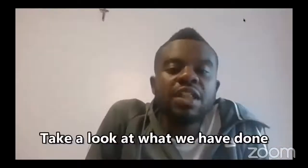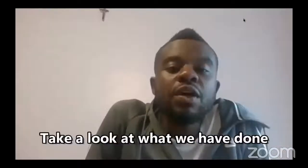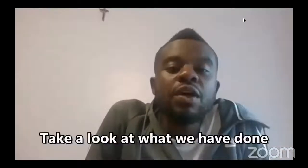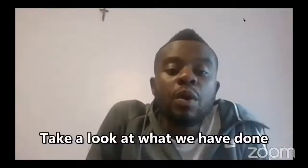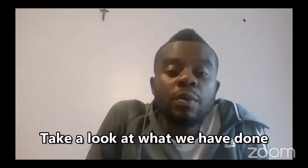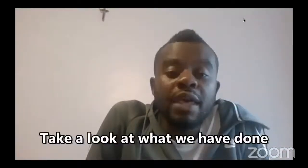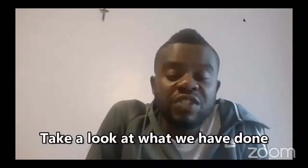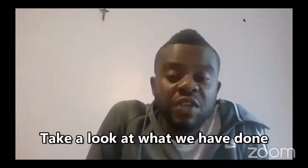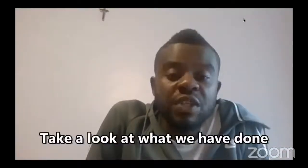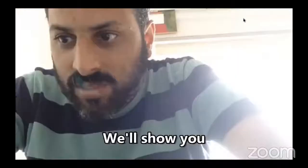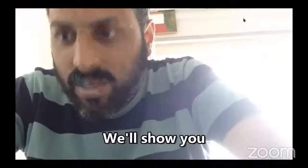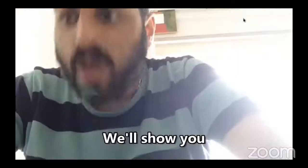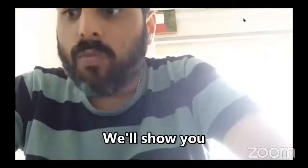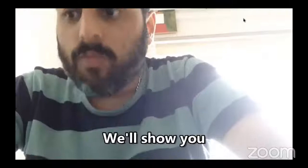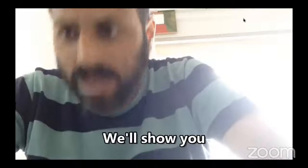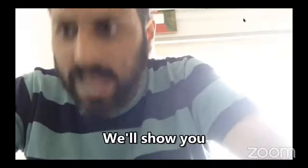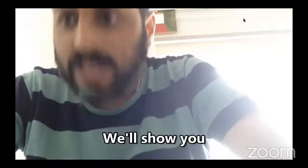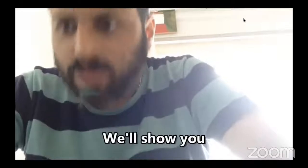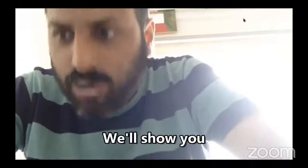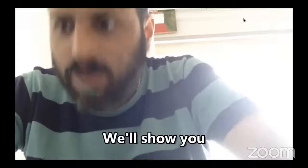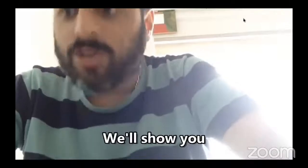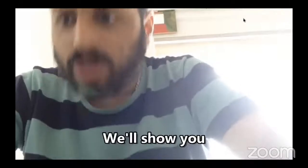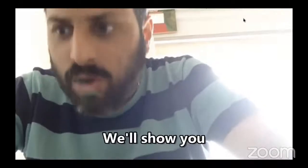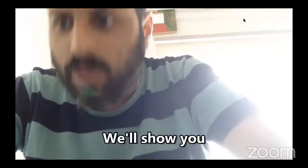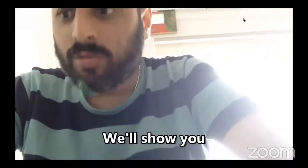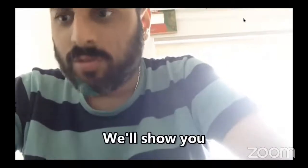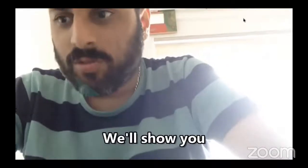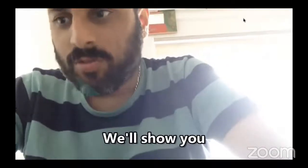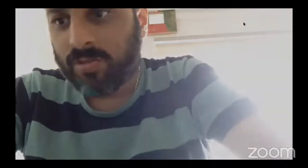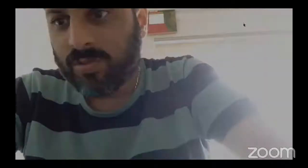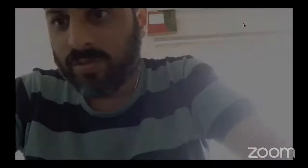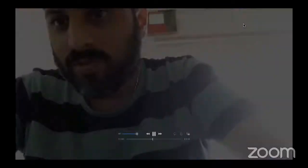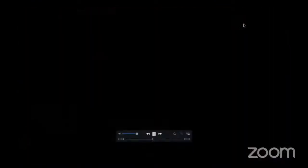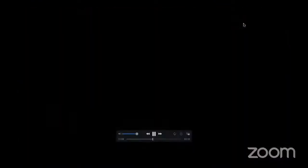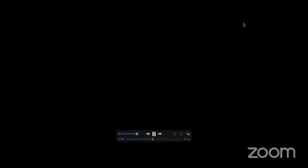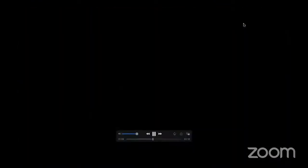Take a look what we have done. We show you.